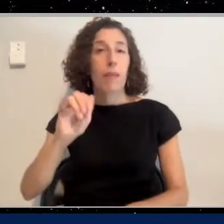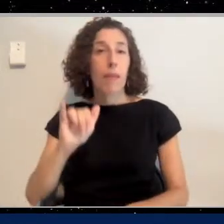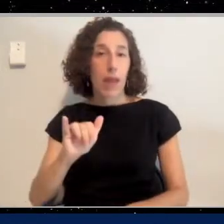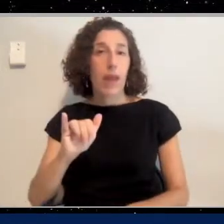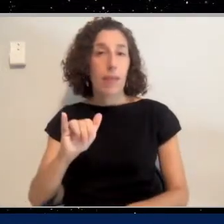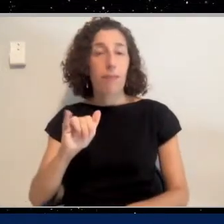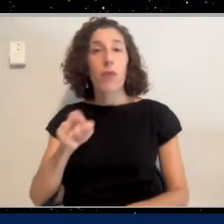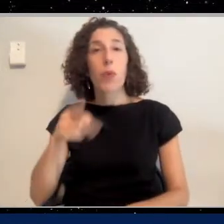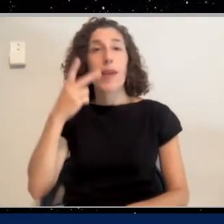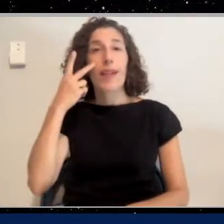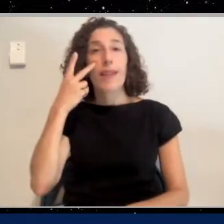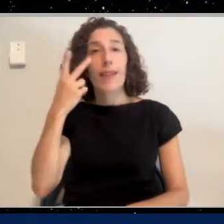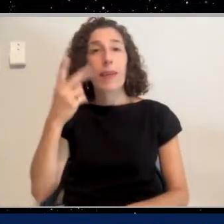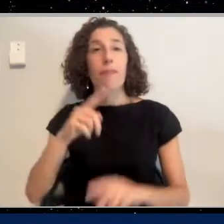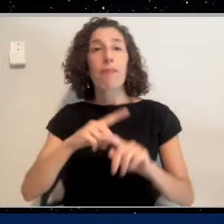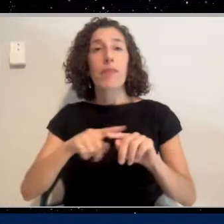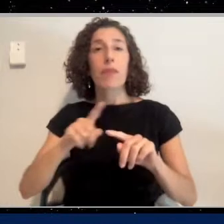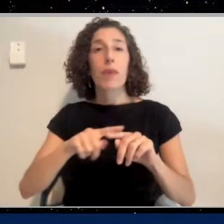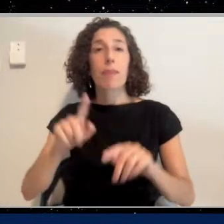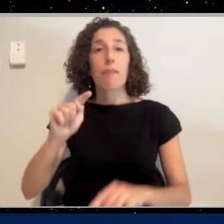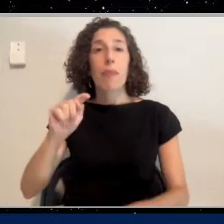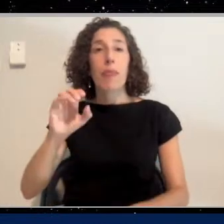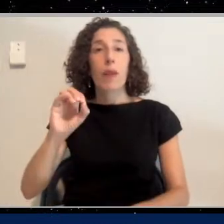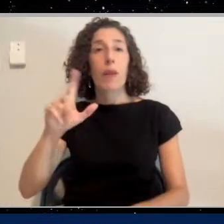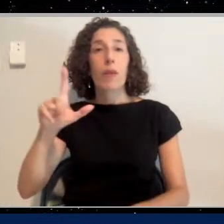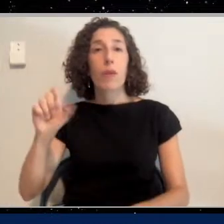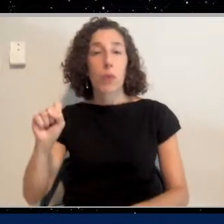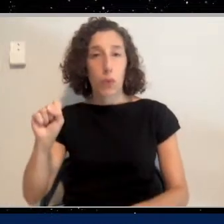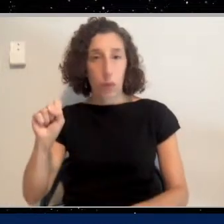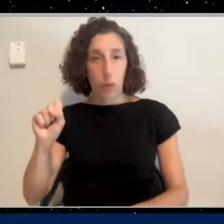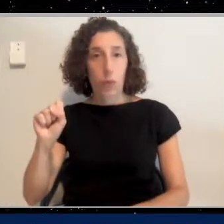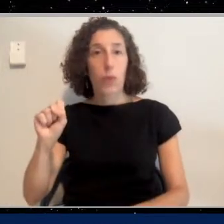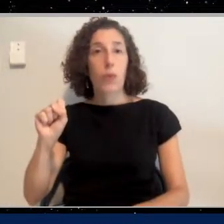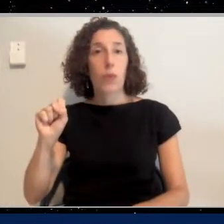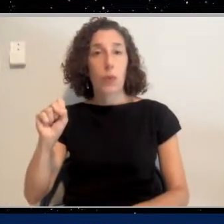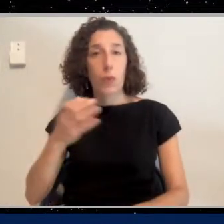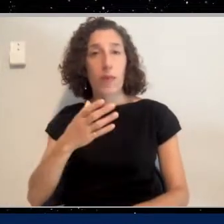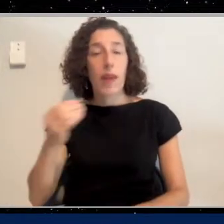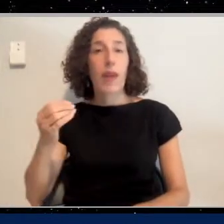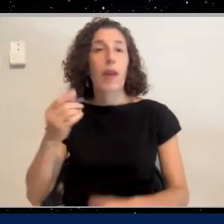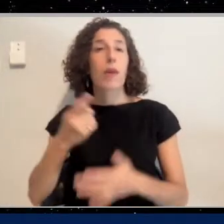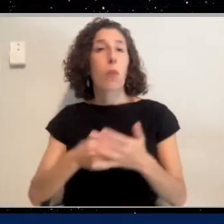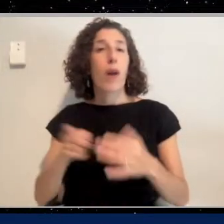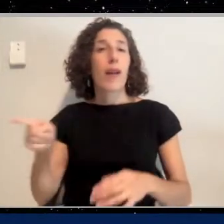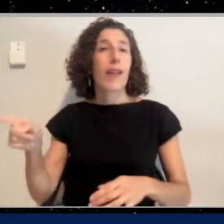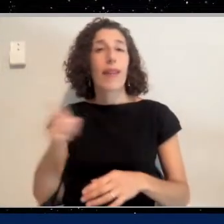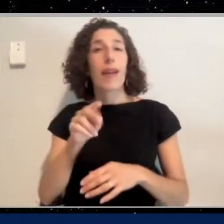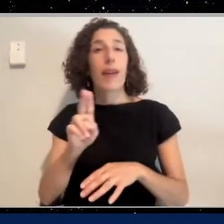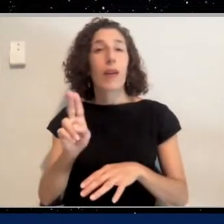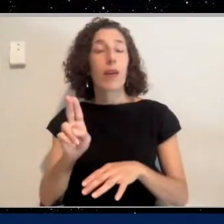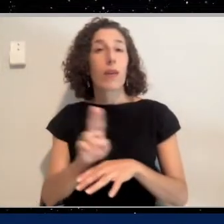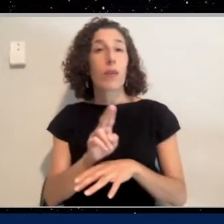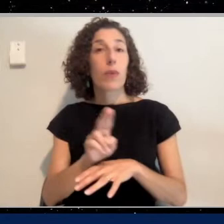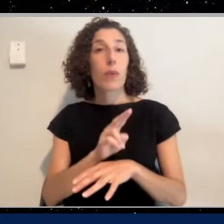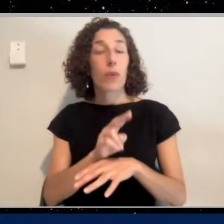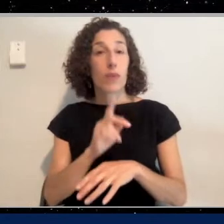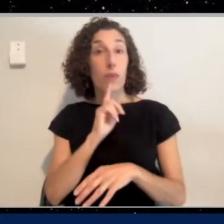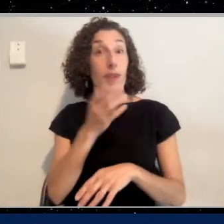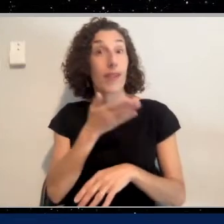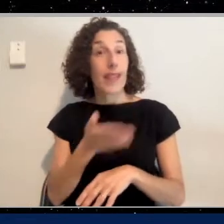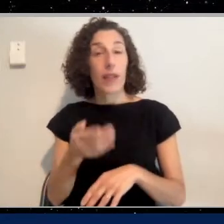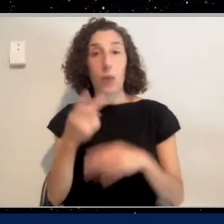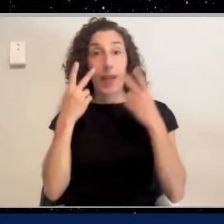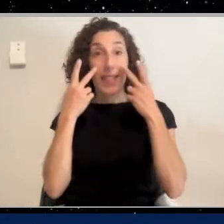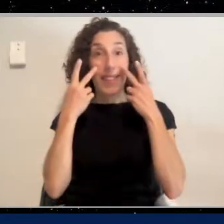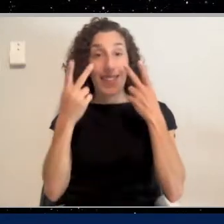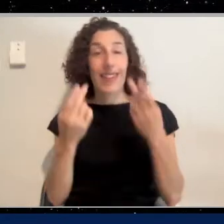doctors on Intrepid would have used that you can touch and explore with your hands, which is great for both folks